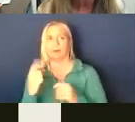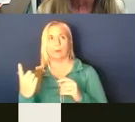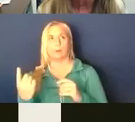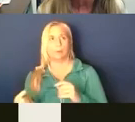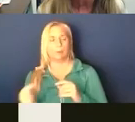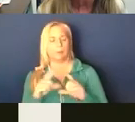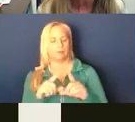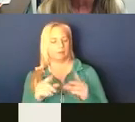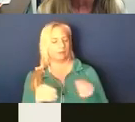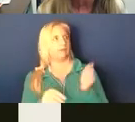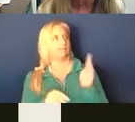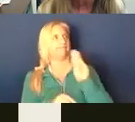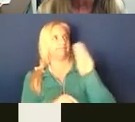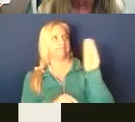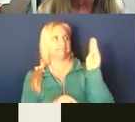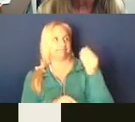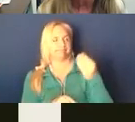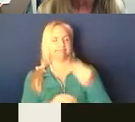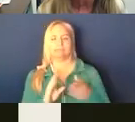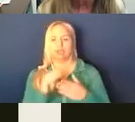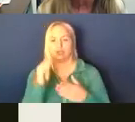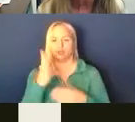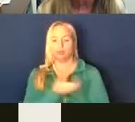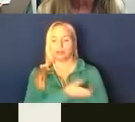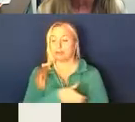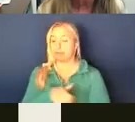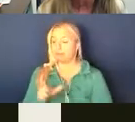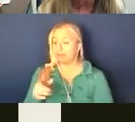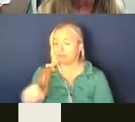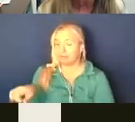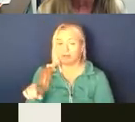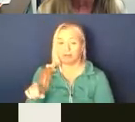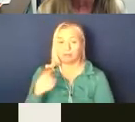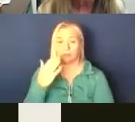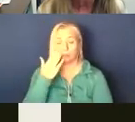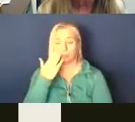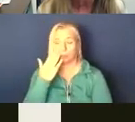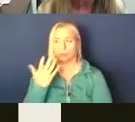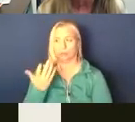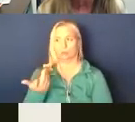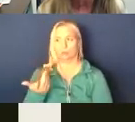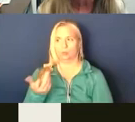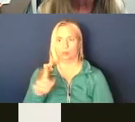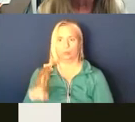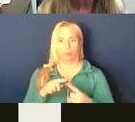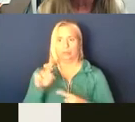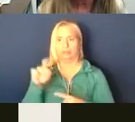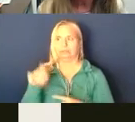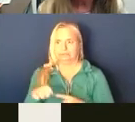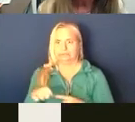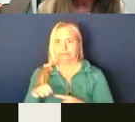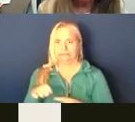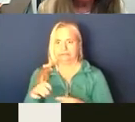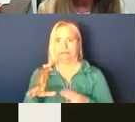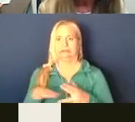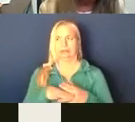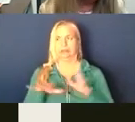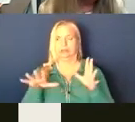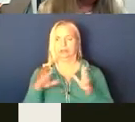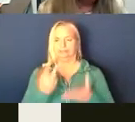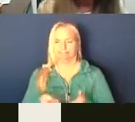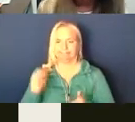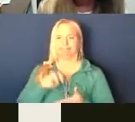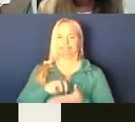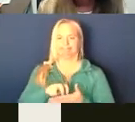then also so that students, to empower students to initiate when they needed breaks themselves. So what